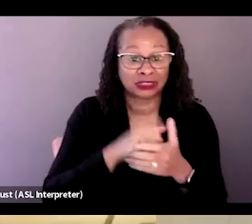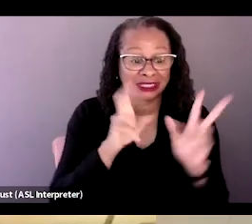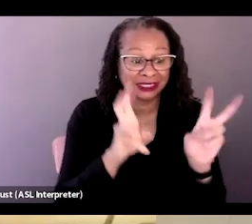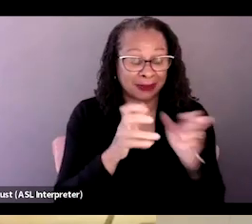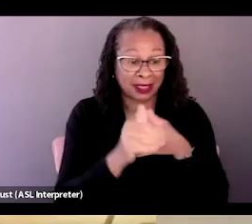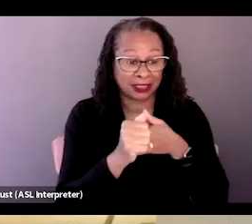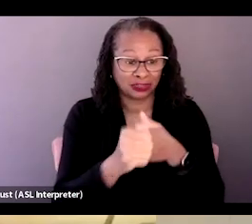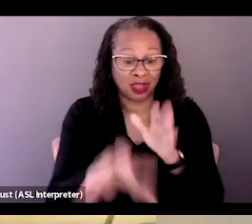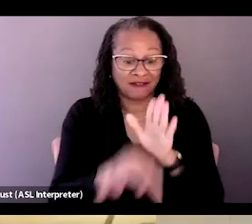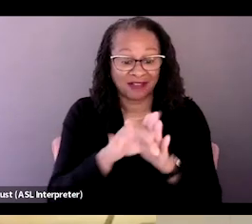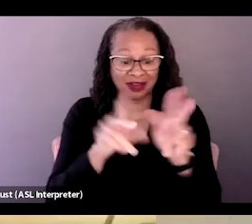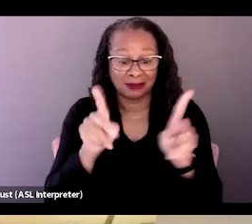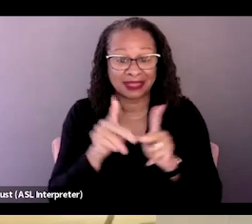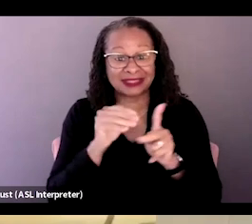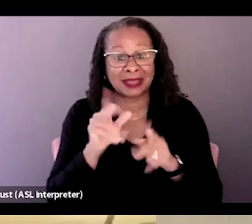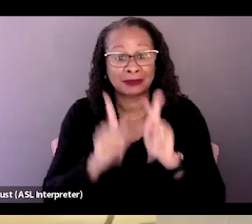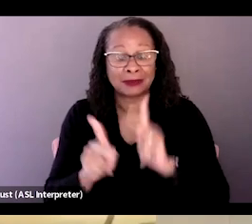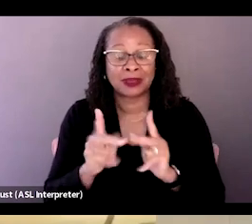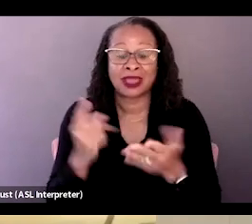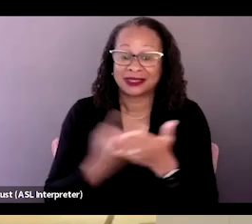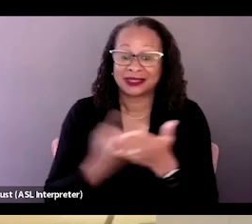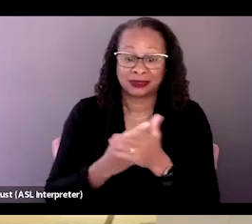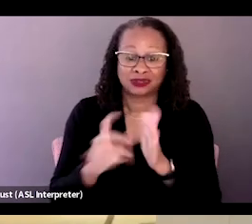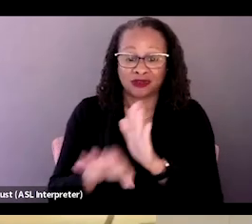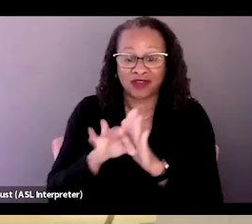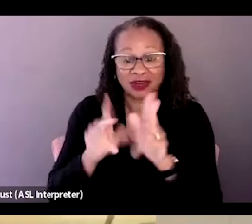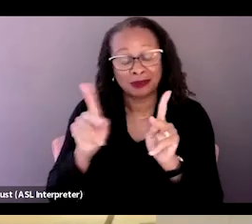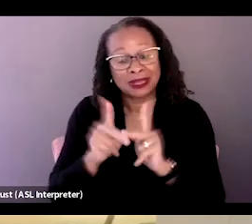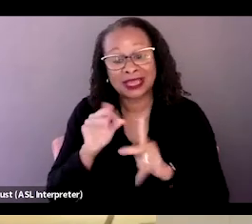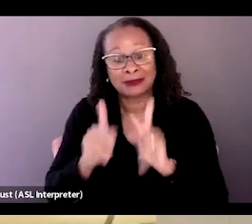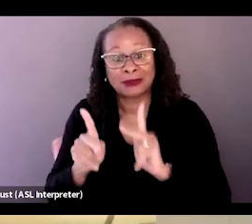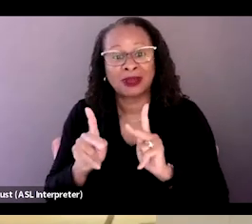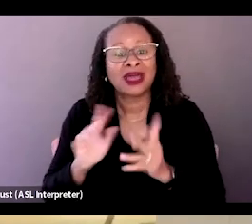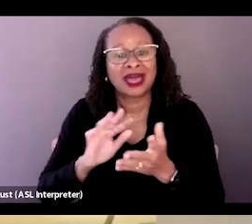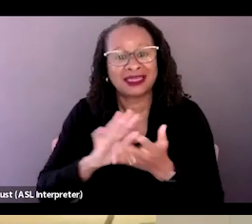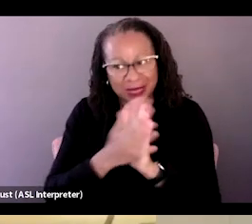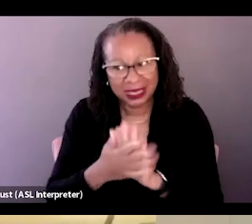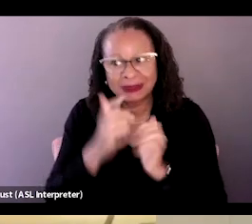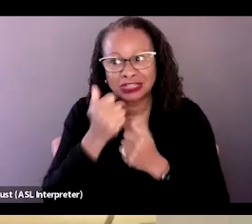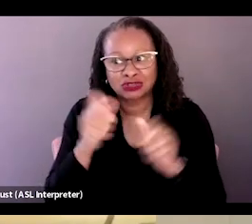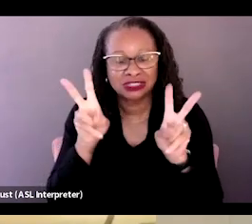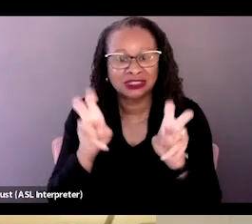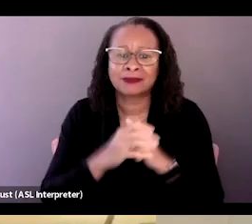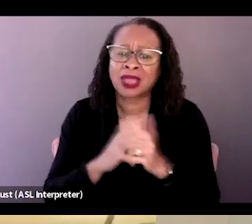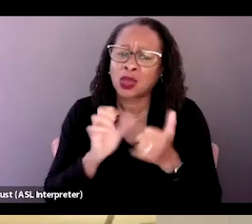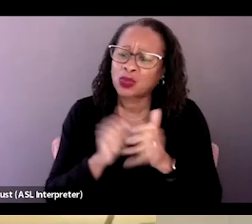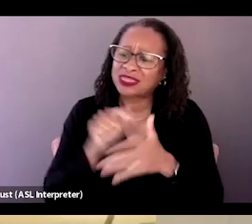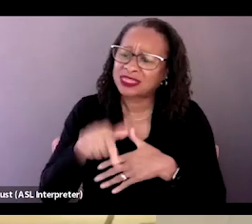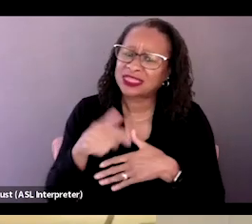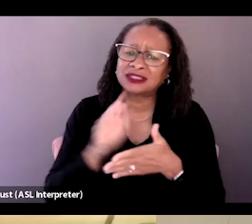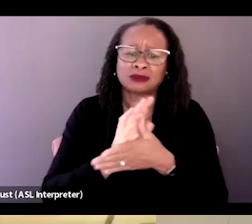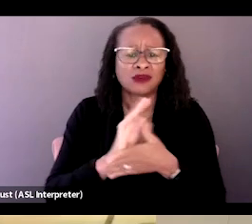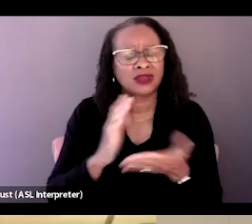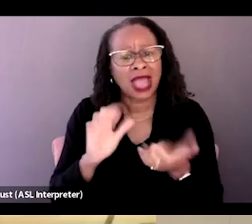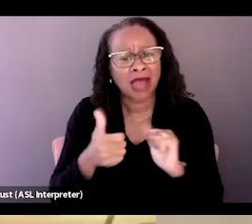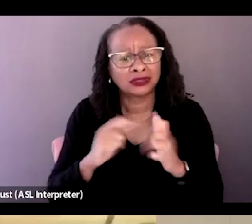find a place in people, and sometimes you just find a place in people, and that sparks interest in a topic. How was it with the flats? I mean, I know